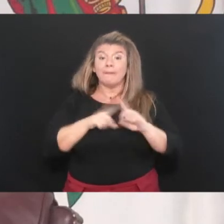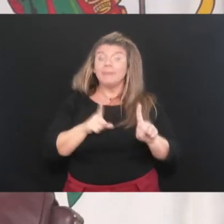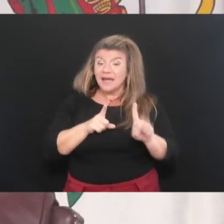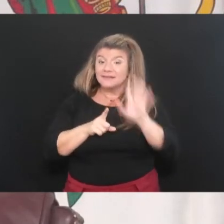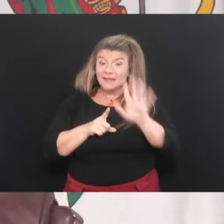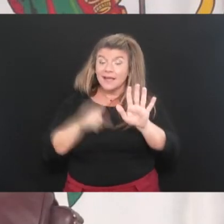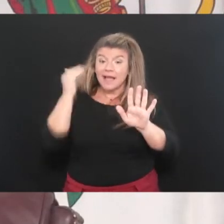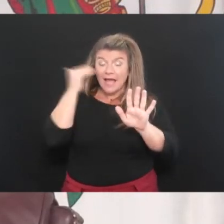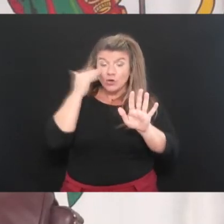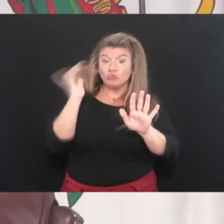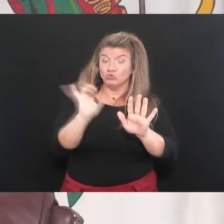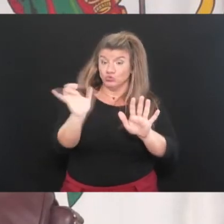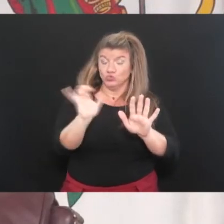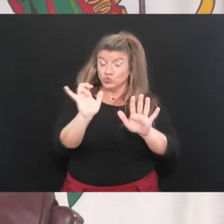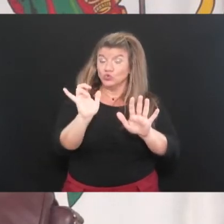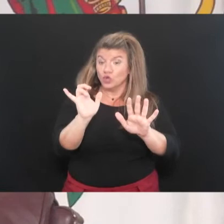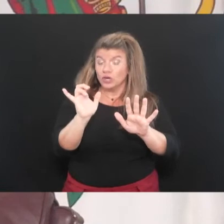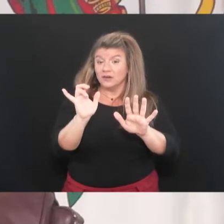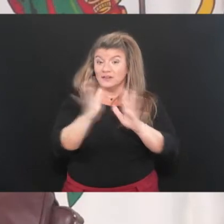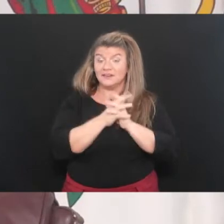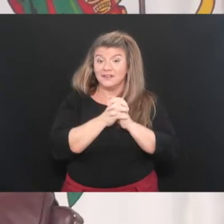just this. I know that